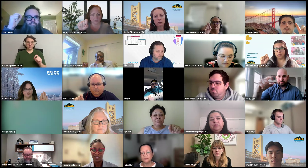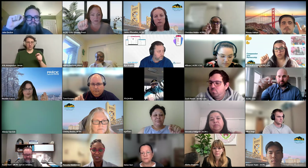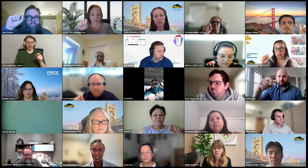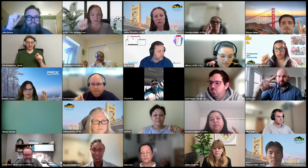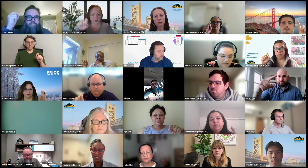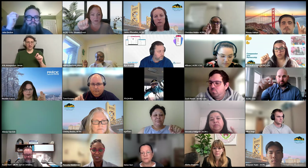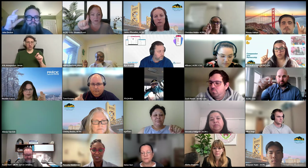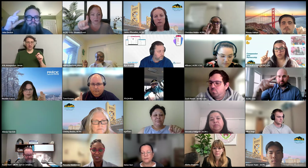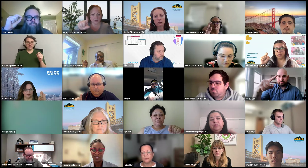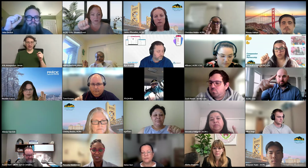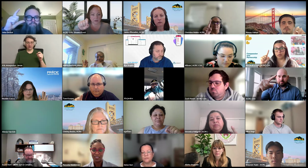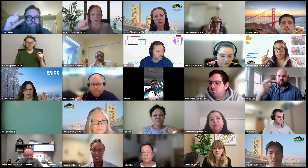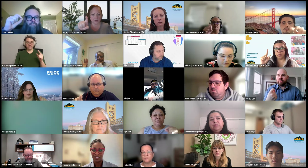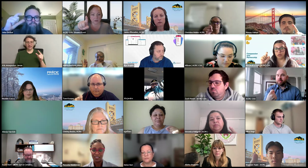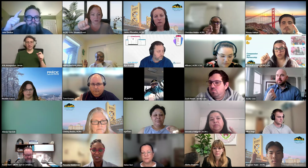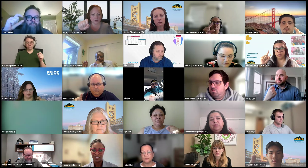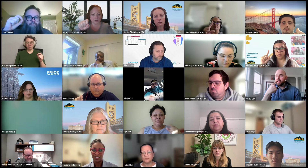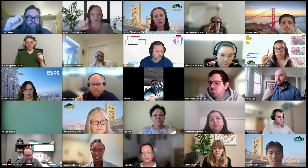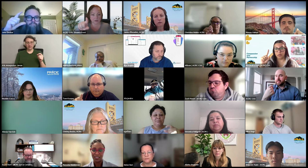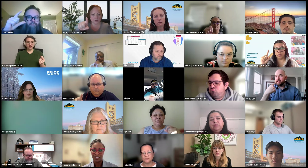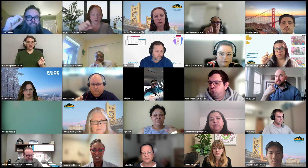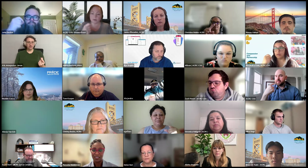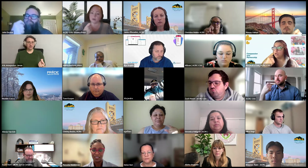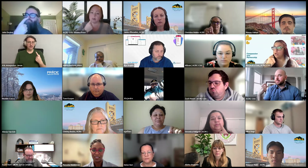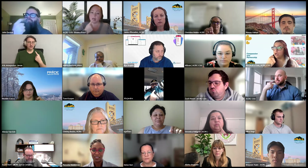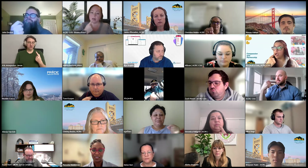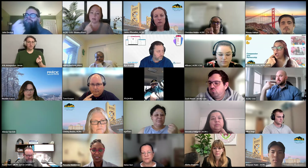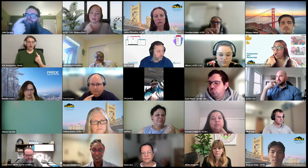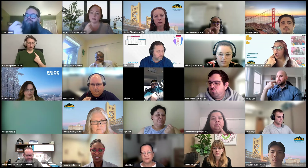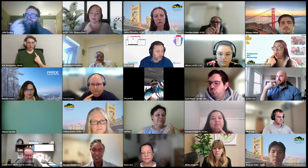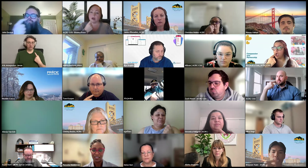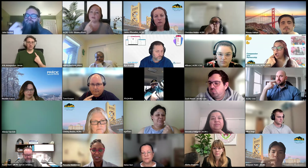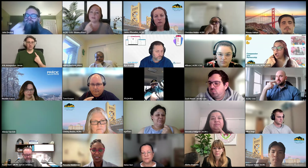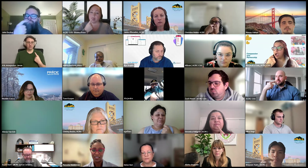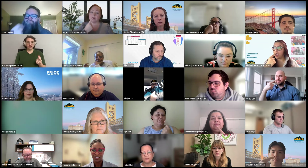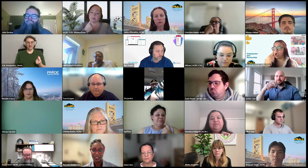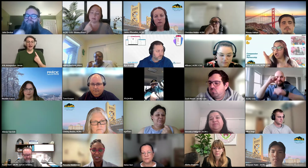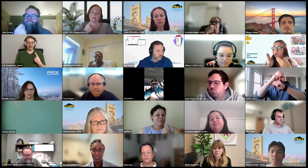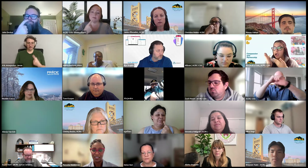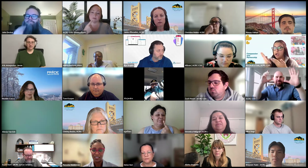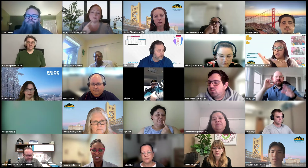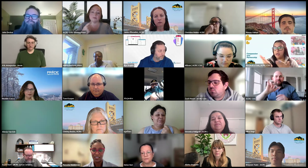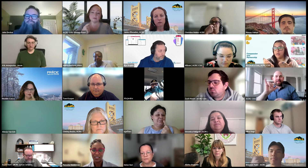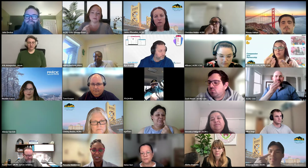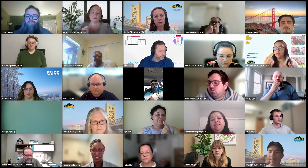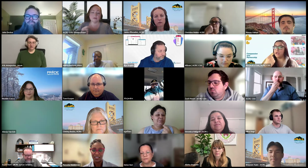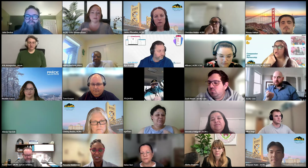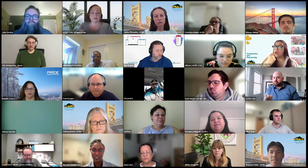So you're going to do like this pinching and a flicking motion into your mouth for snacks.